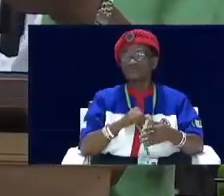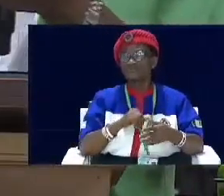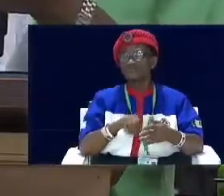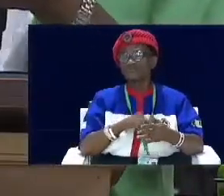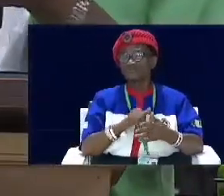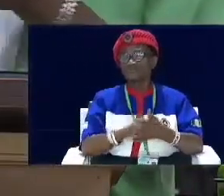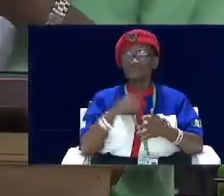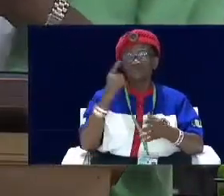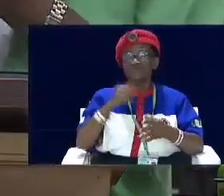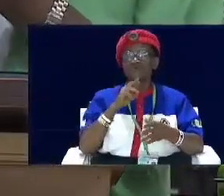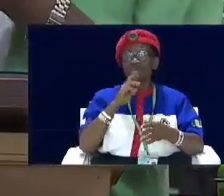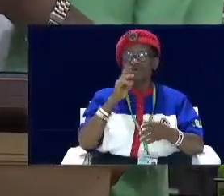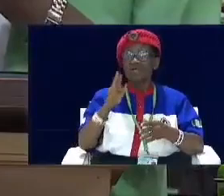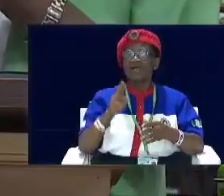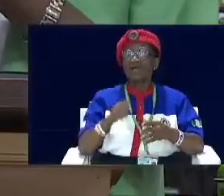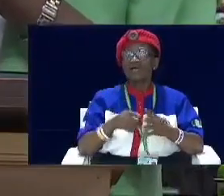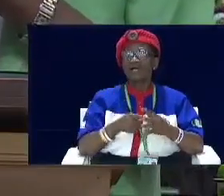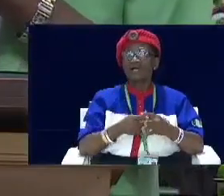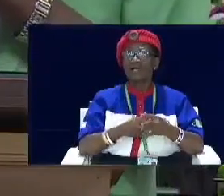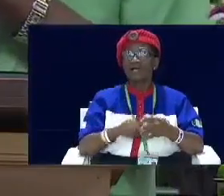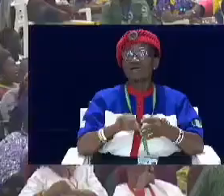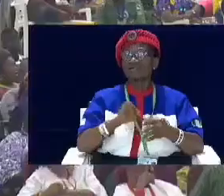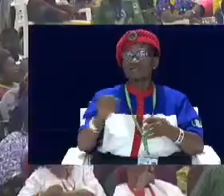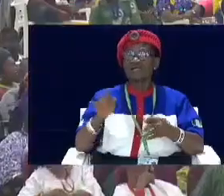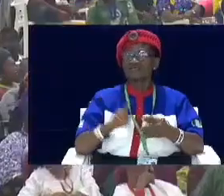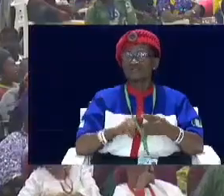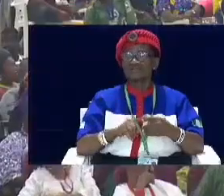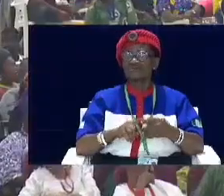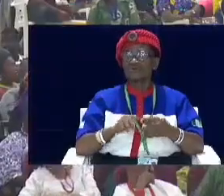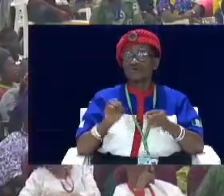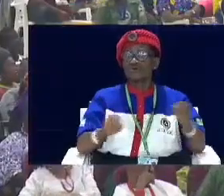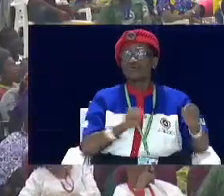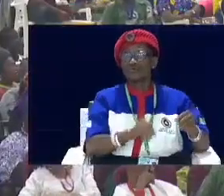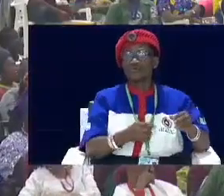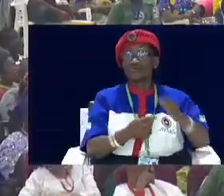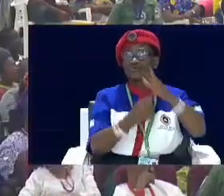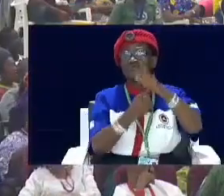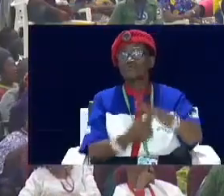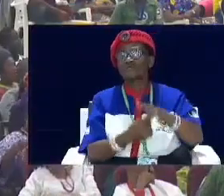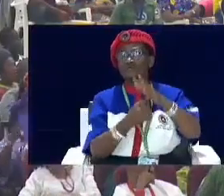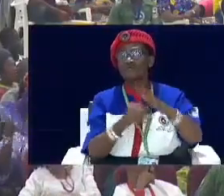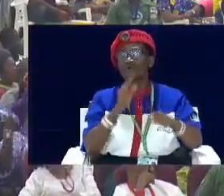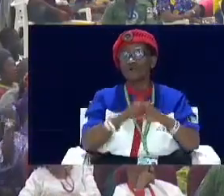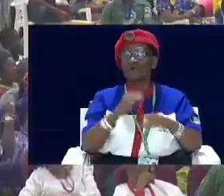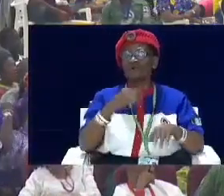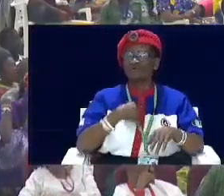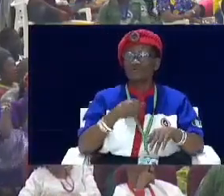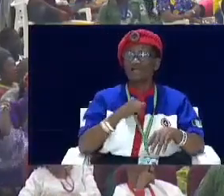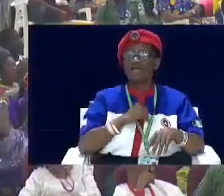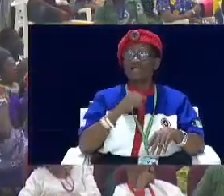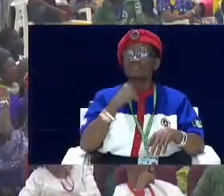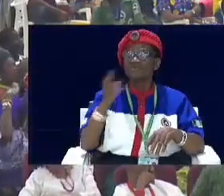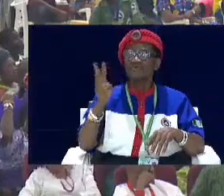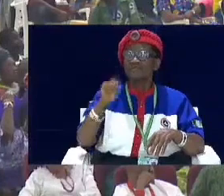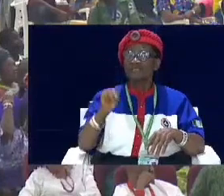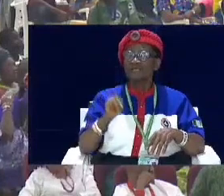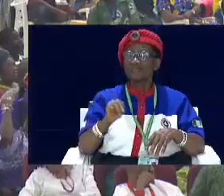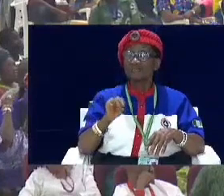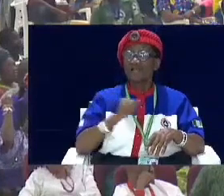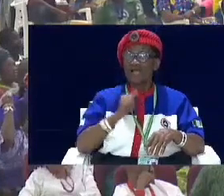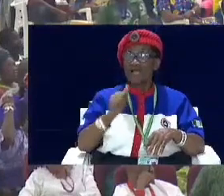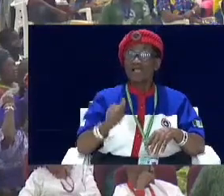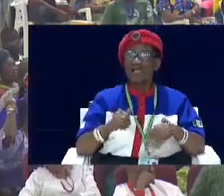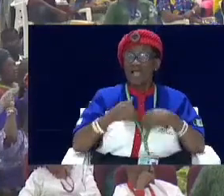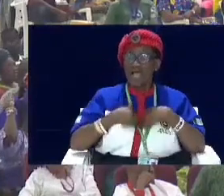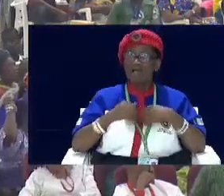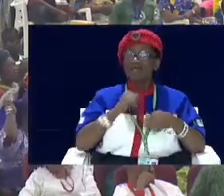to put pressure on me. Àwọn tí wọ́n sì fẹ́ máa yọ mí lẹ́nu, mo sọ fún wọn. I told them, I've not even reached where